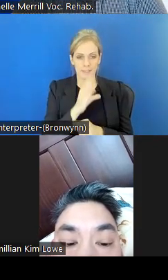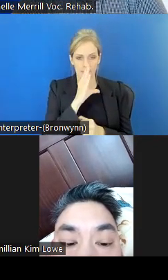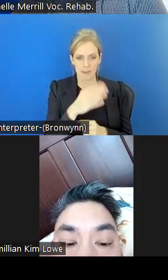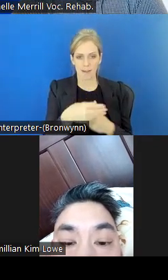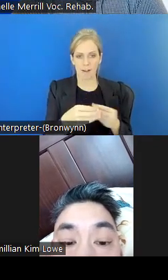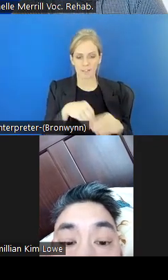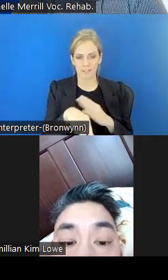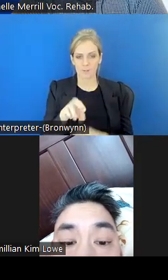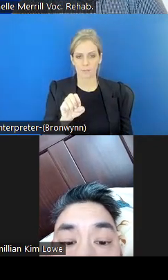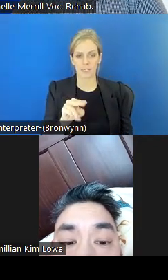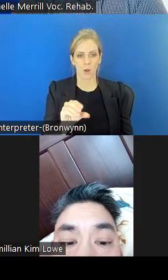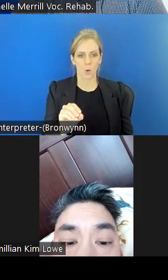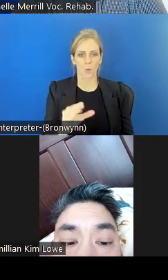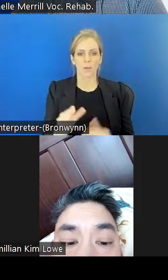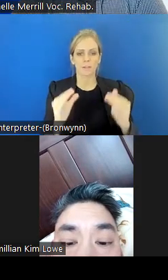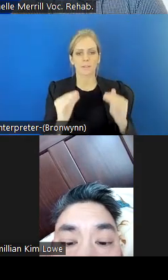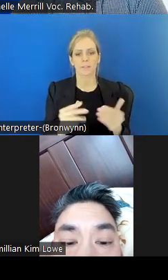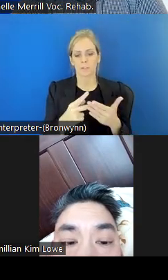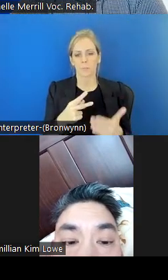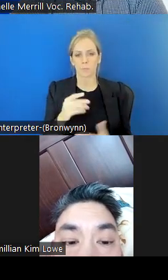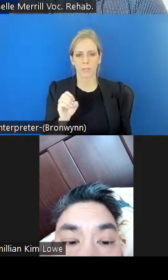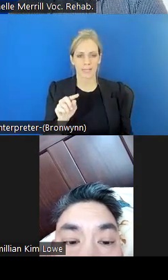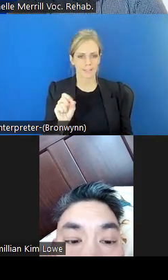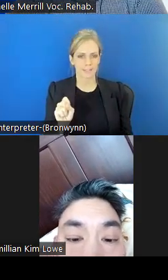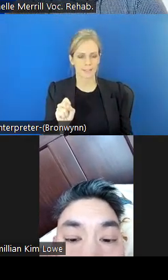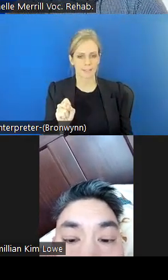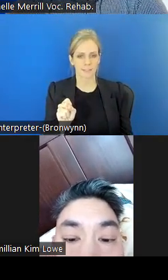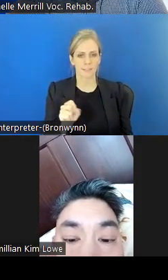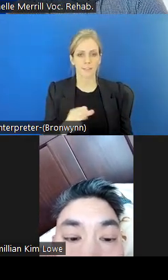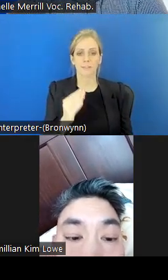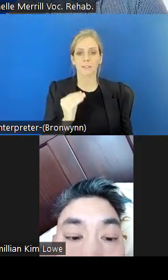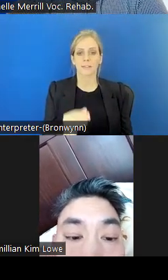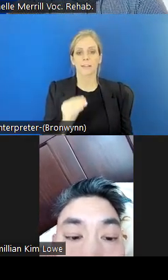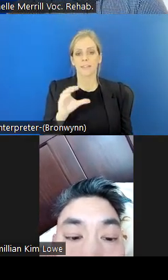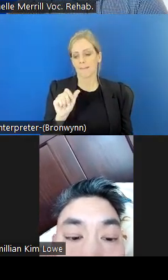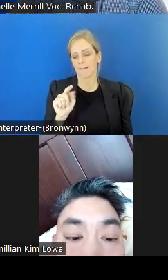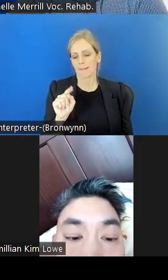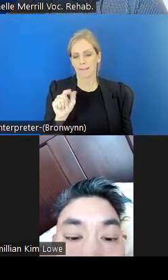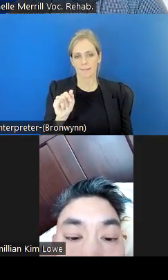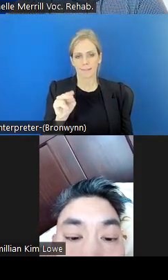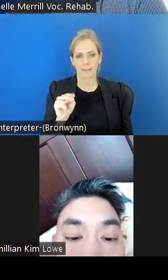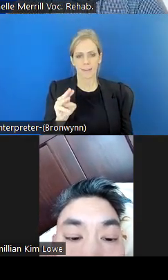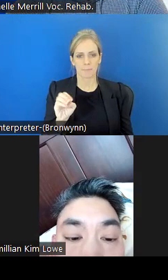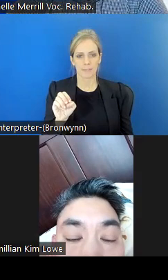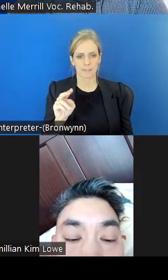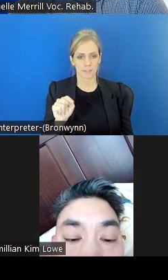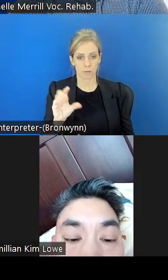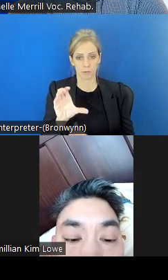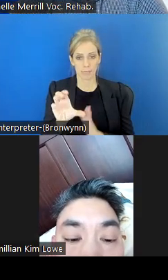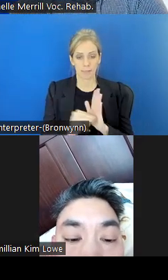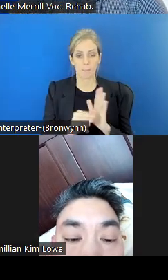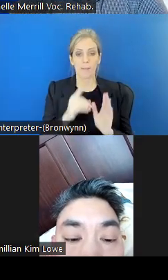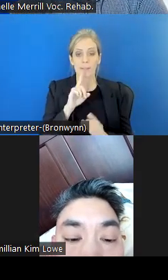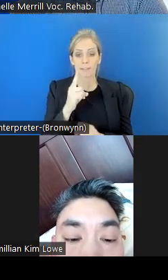talking about some of the pre-ETs. The attainment curriculum is one that we use when working with students with disabilities that